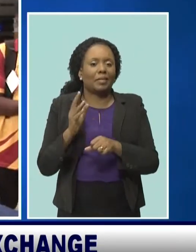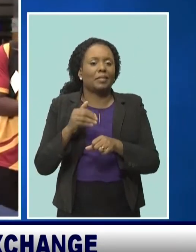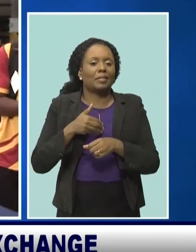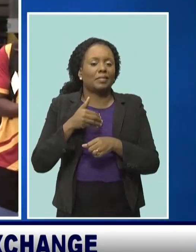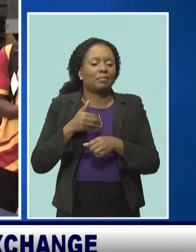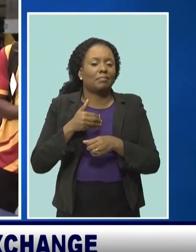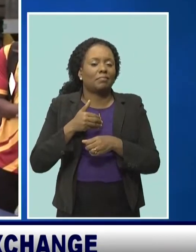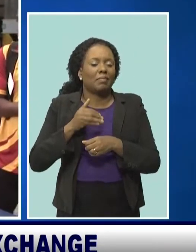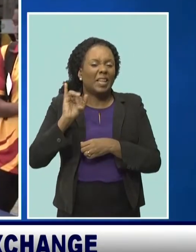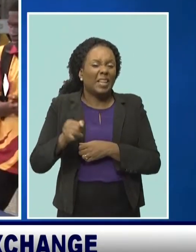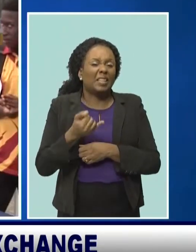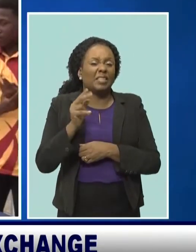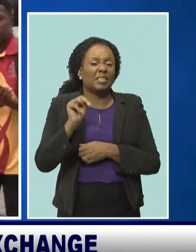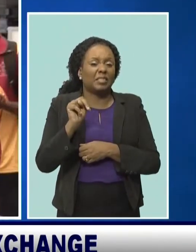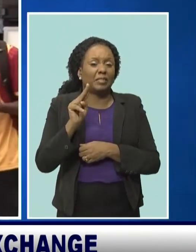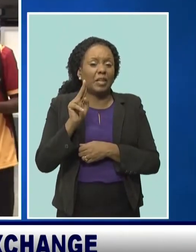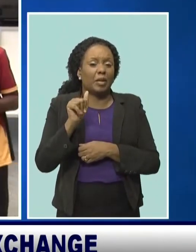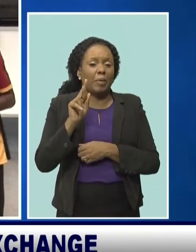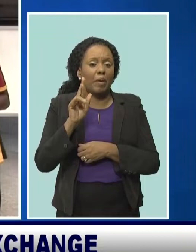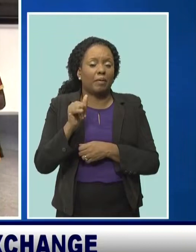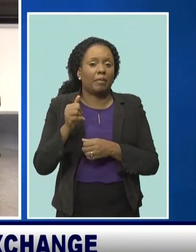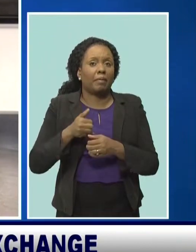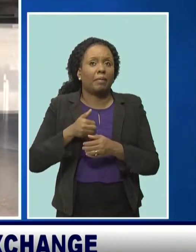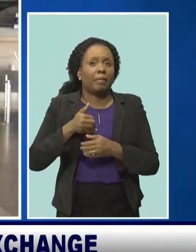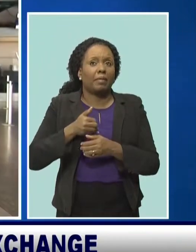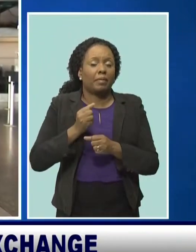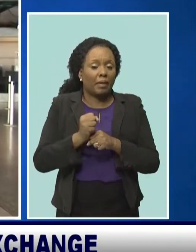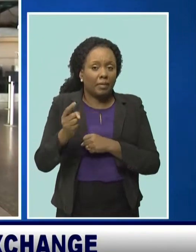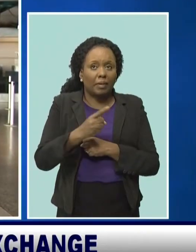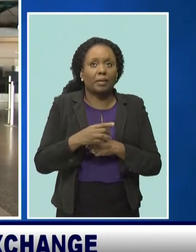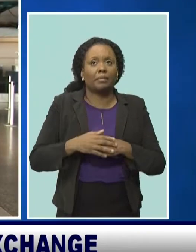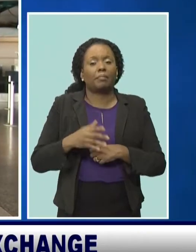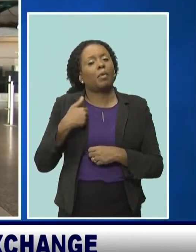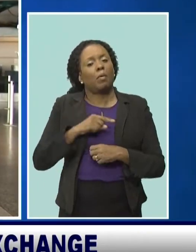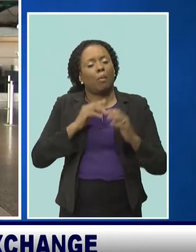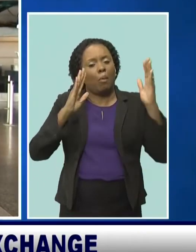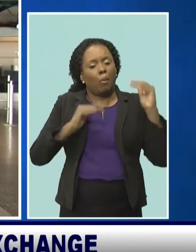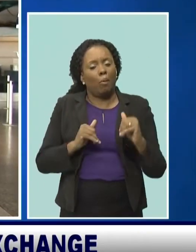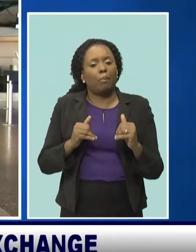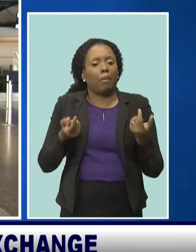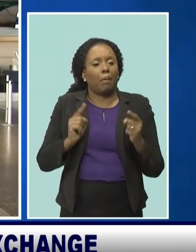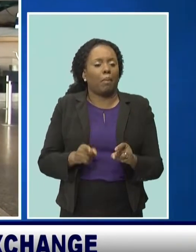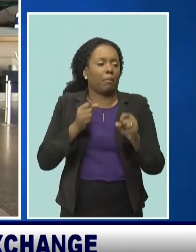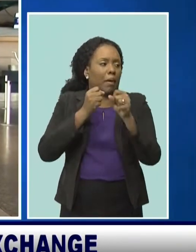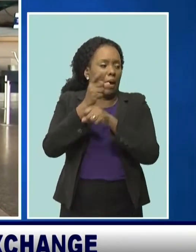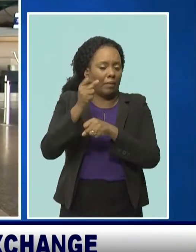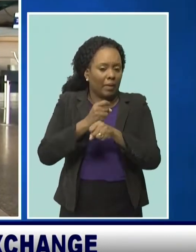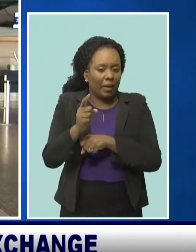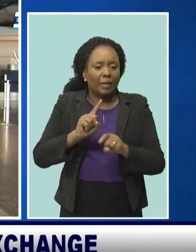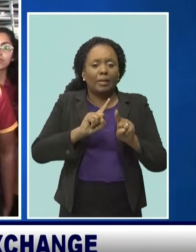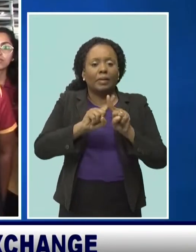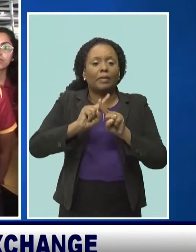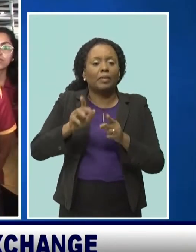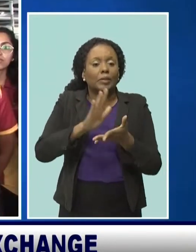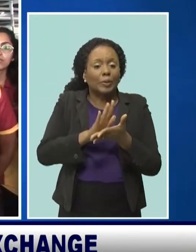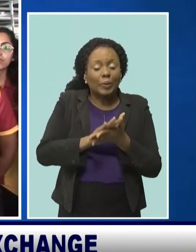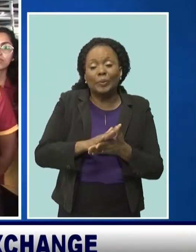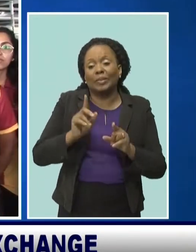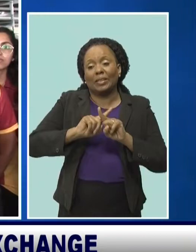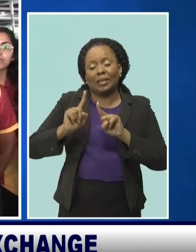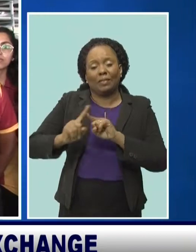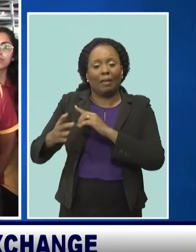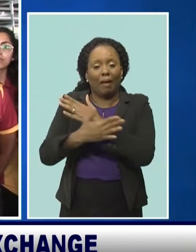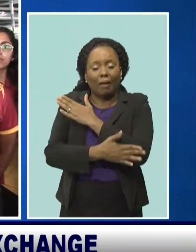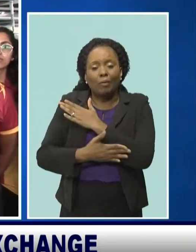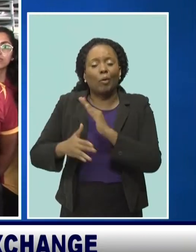Barbados. We would like it to become an annual occasion. Different schools, different countries. We're hoping